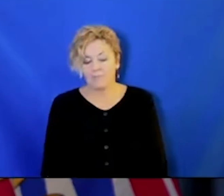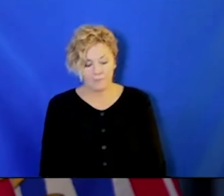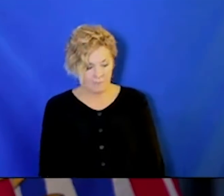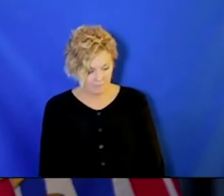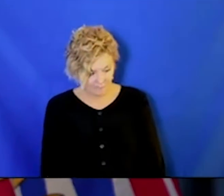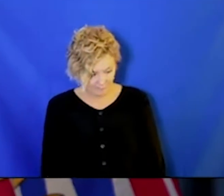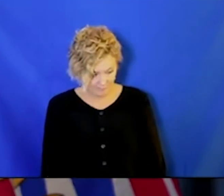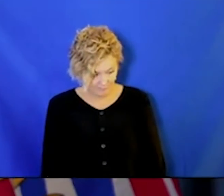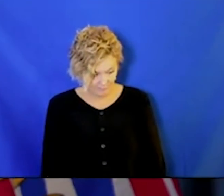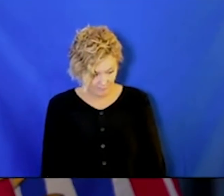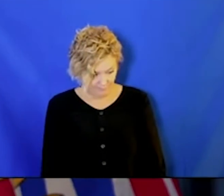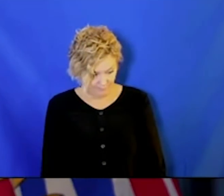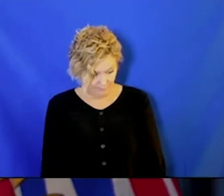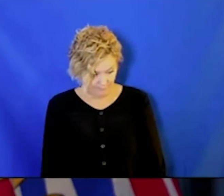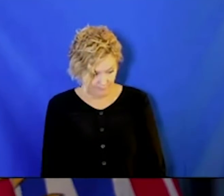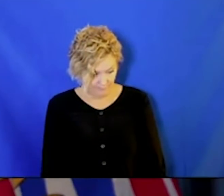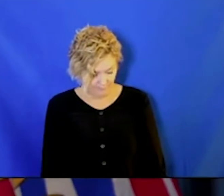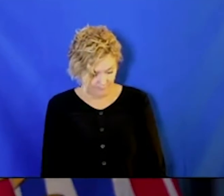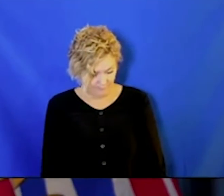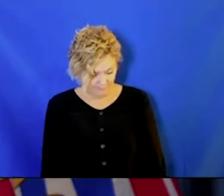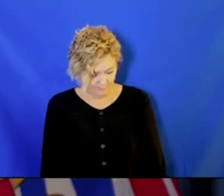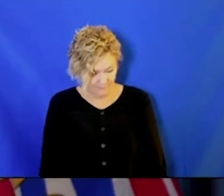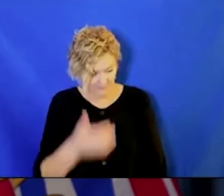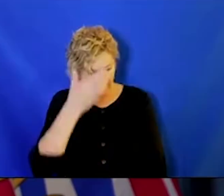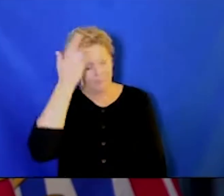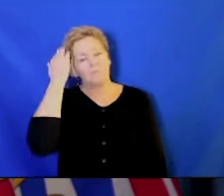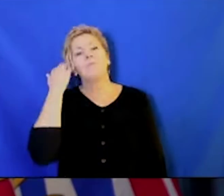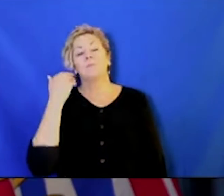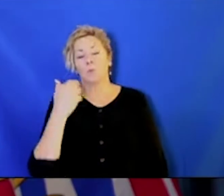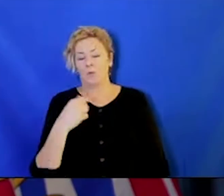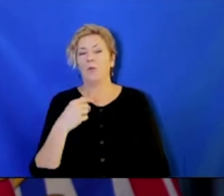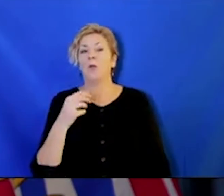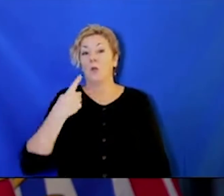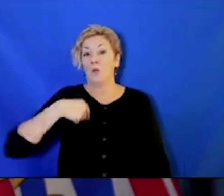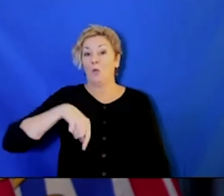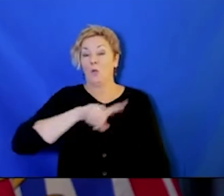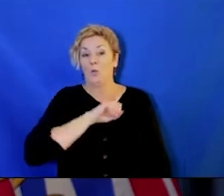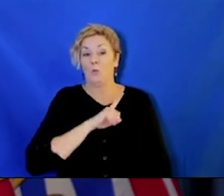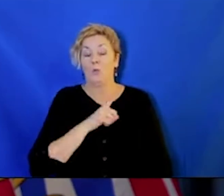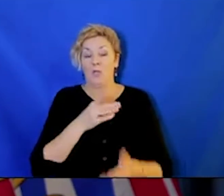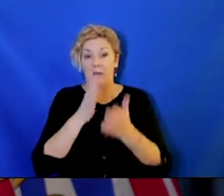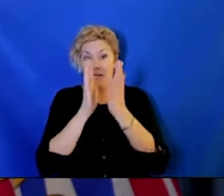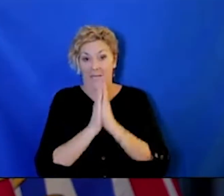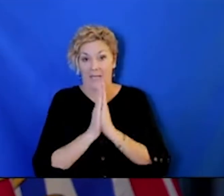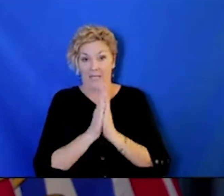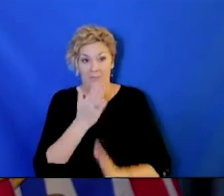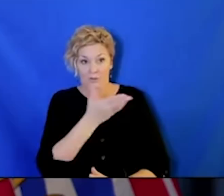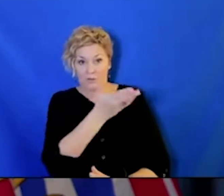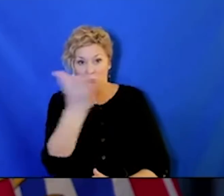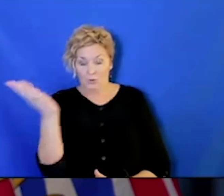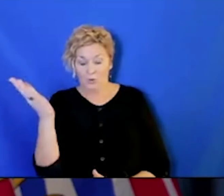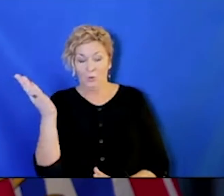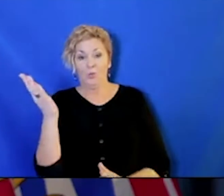Yeah. These are another one of the detail things. What we are asking people is that when you